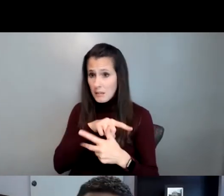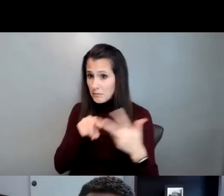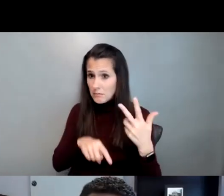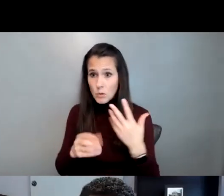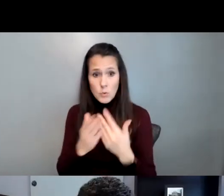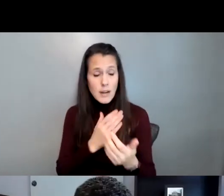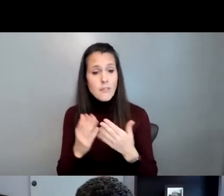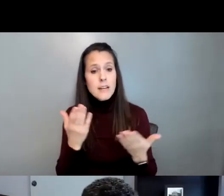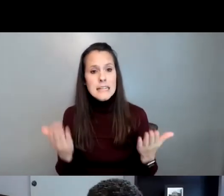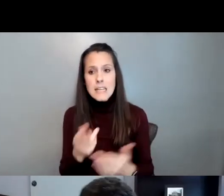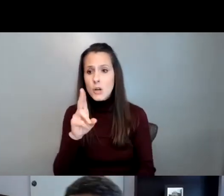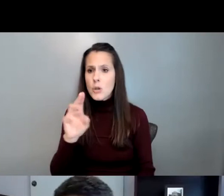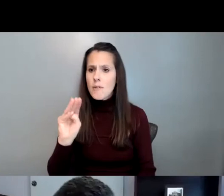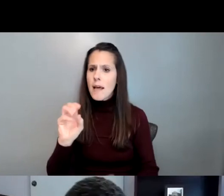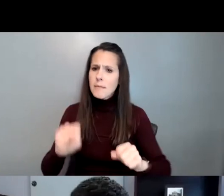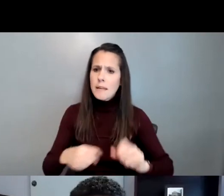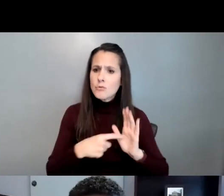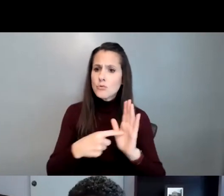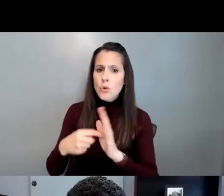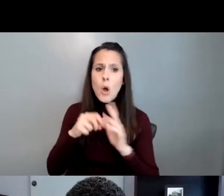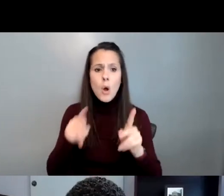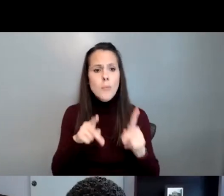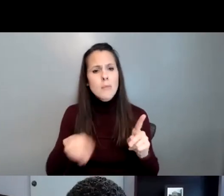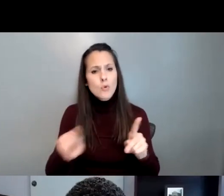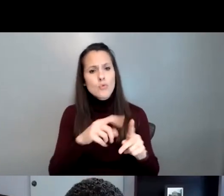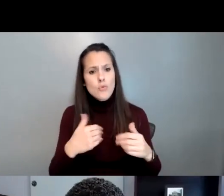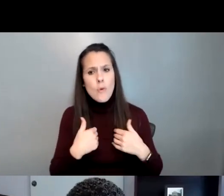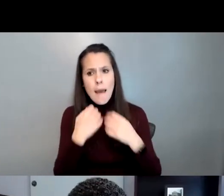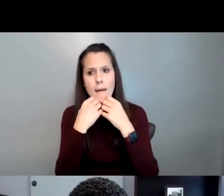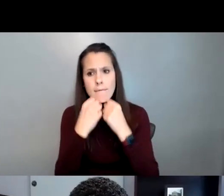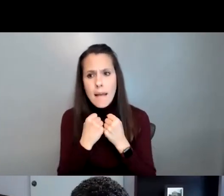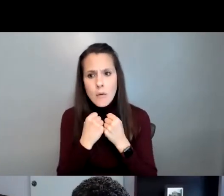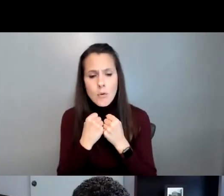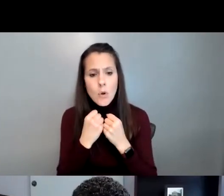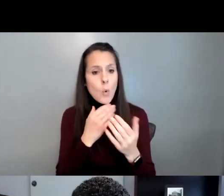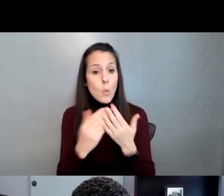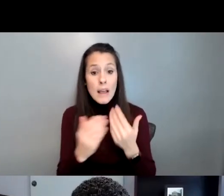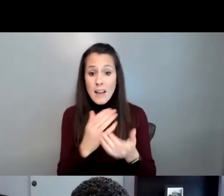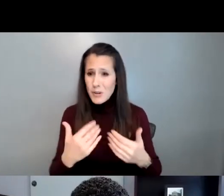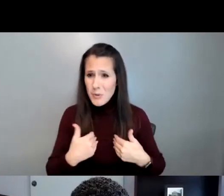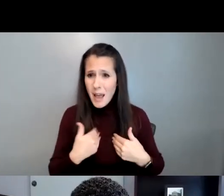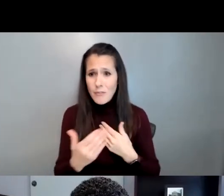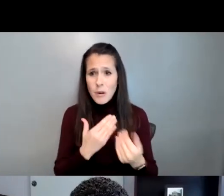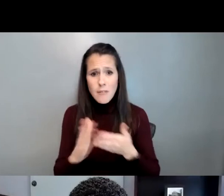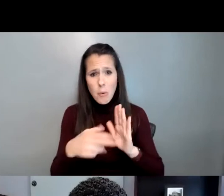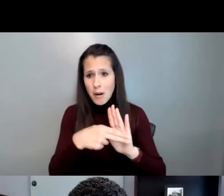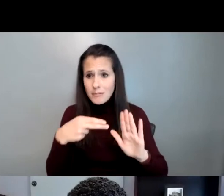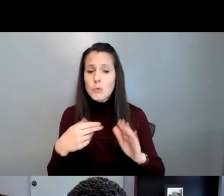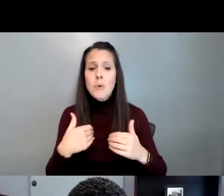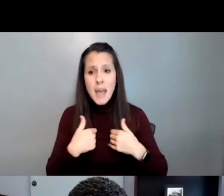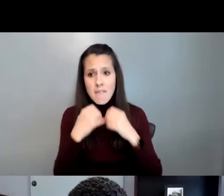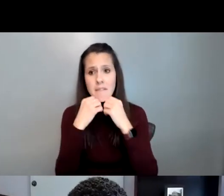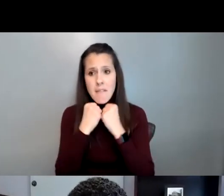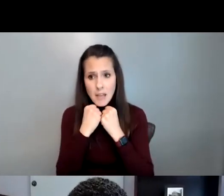of Michigan can make sure that we demonstrate to people that they are valued in whatever it is that they present with. Now,